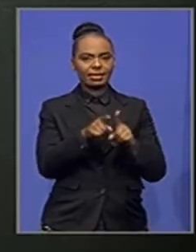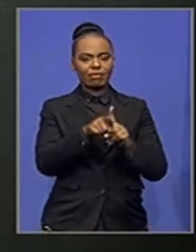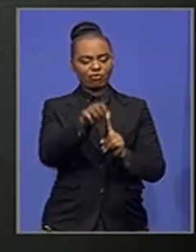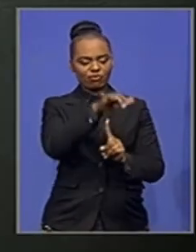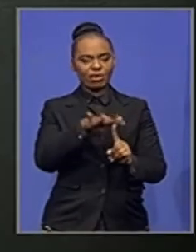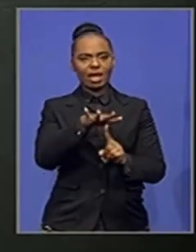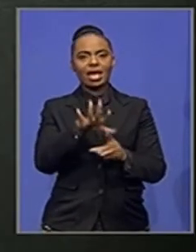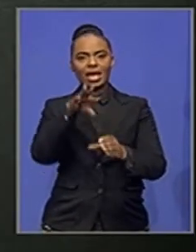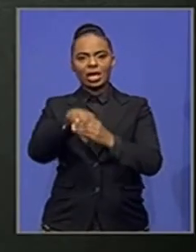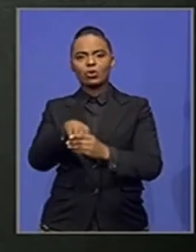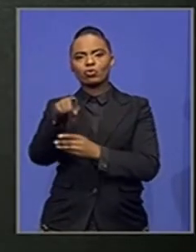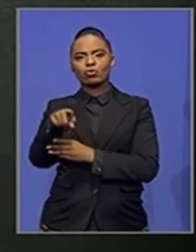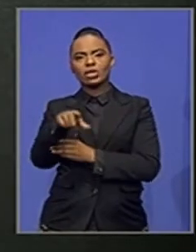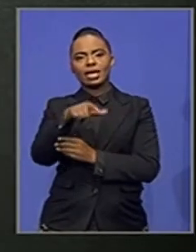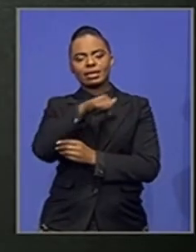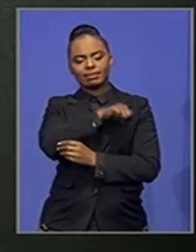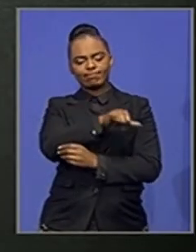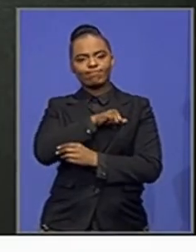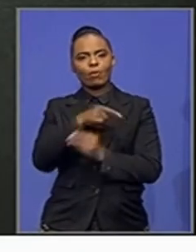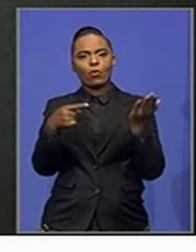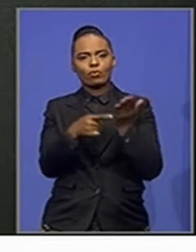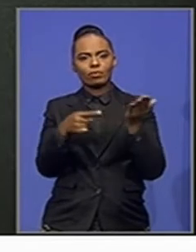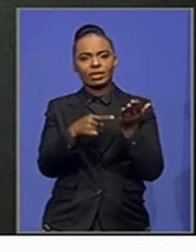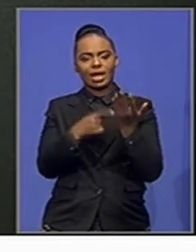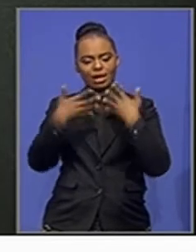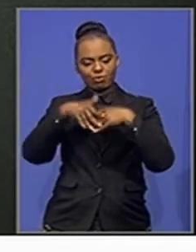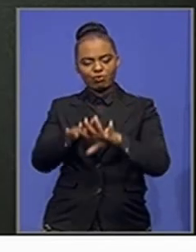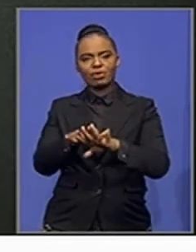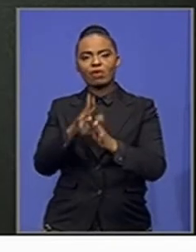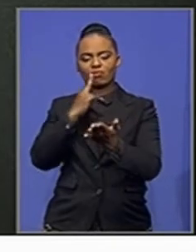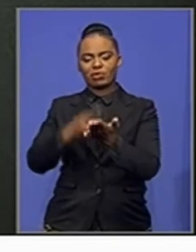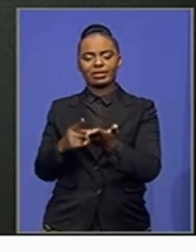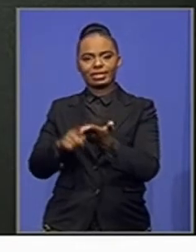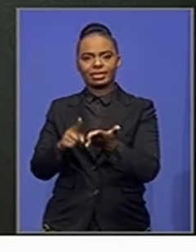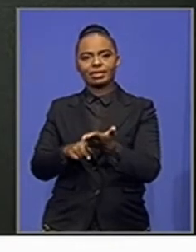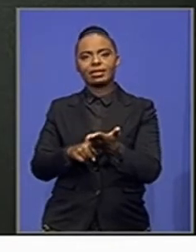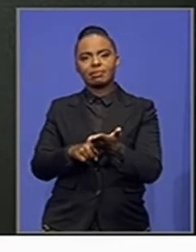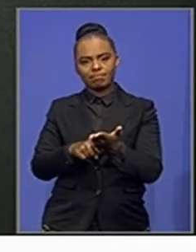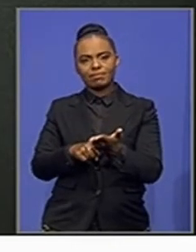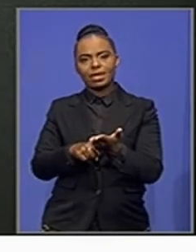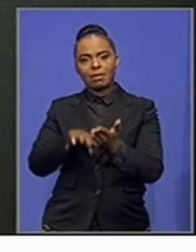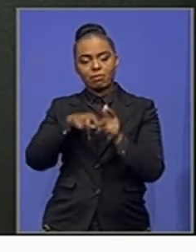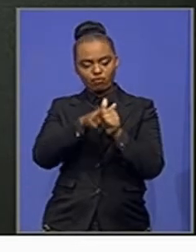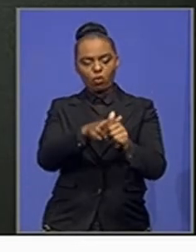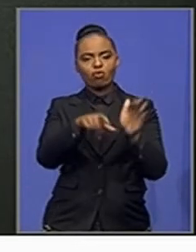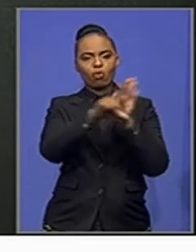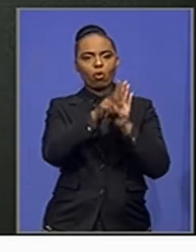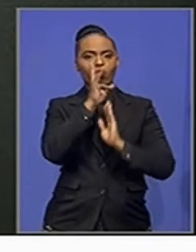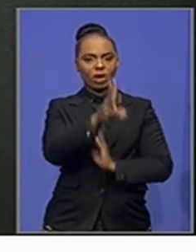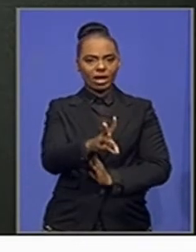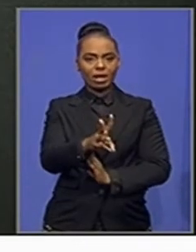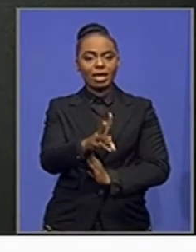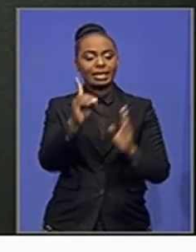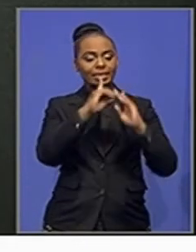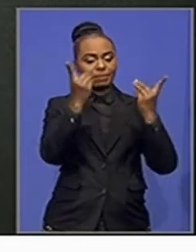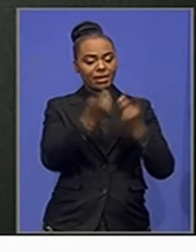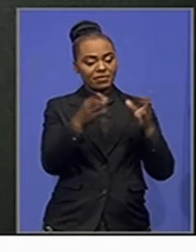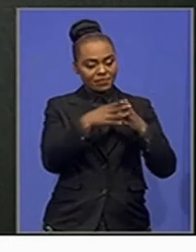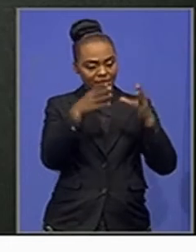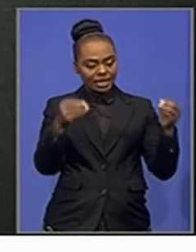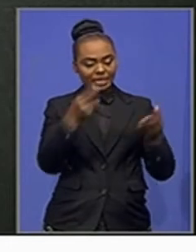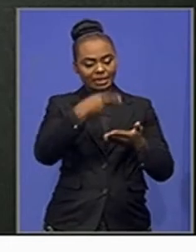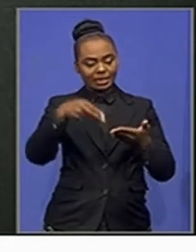Tembisa Hospital, remains committed to implementing the recommendations of the report within prescripts of the law. Once the department has concluded studying the